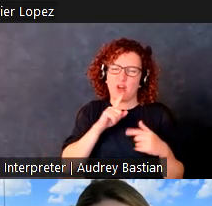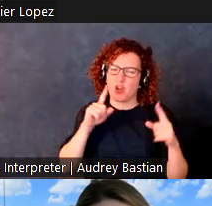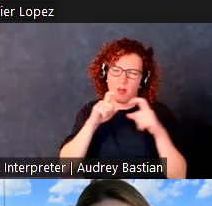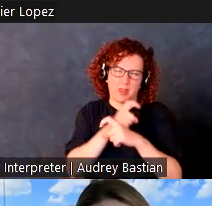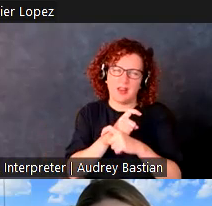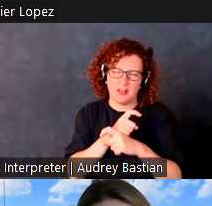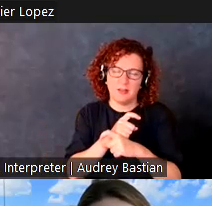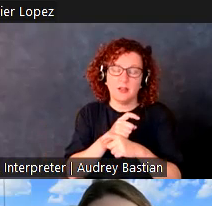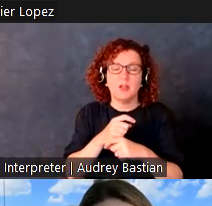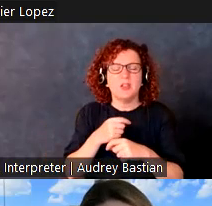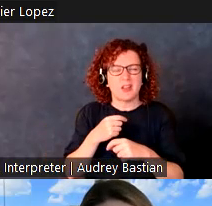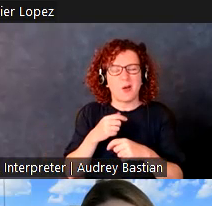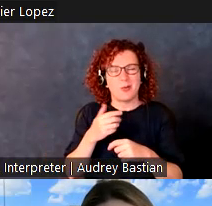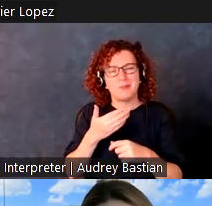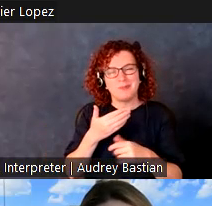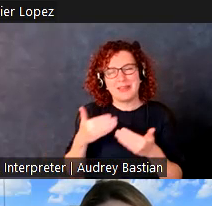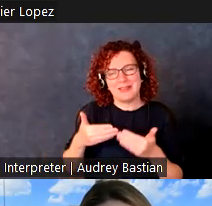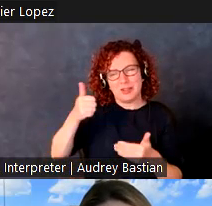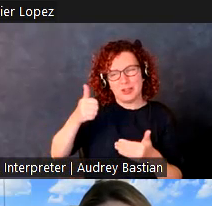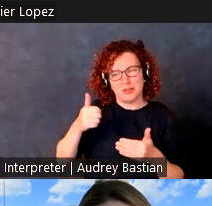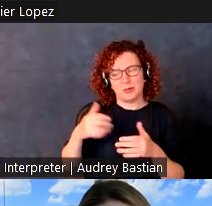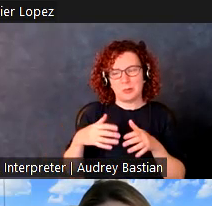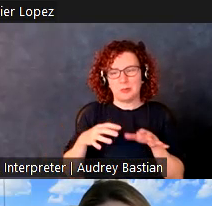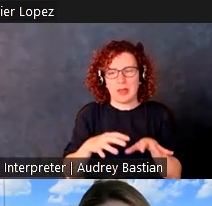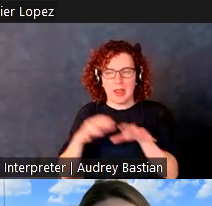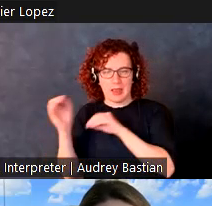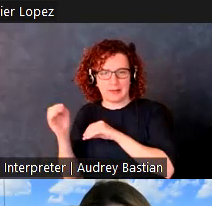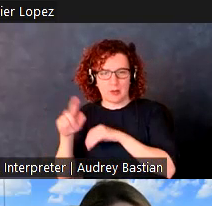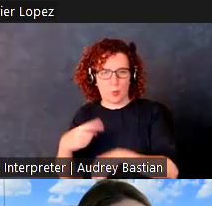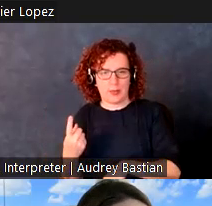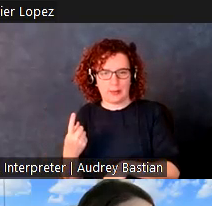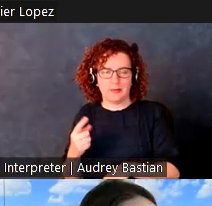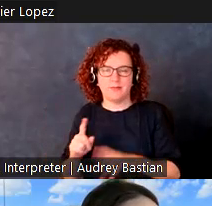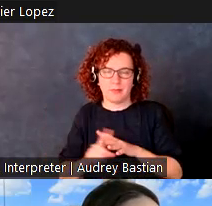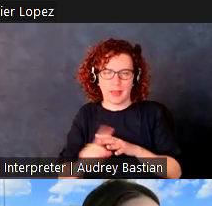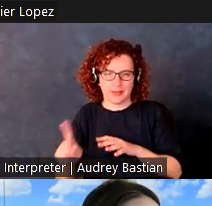an exit only stairway. Okay.